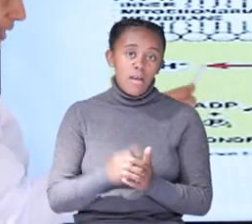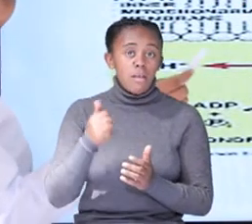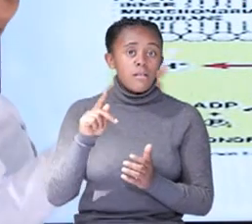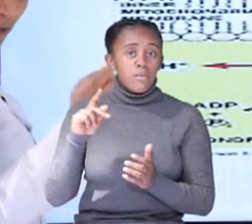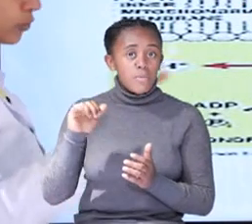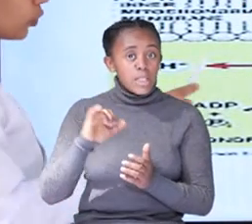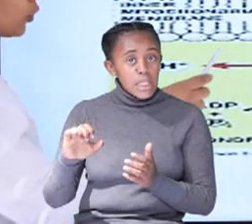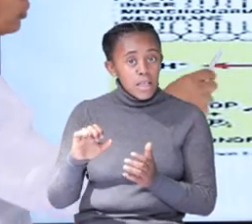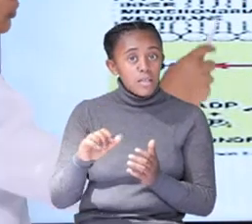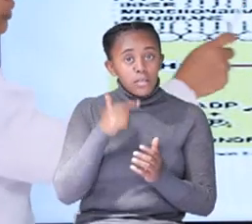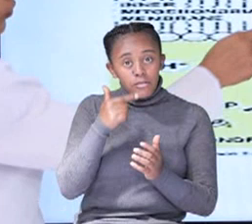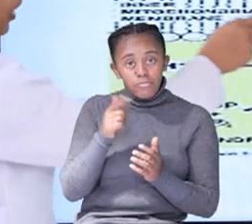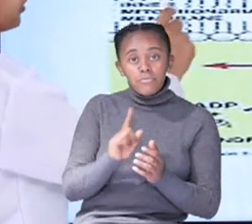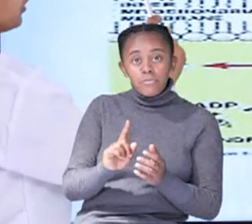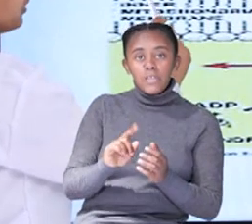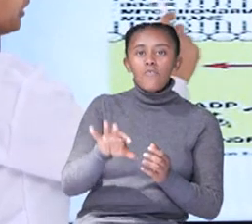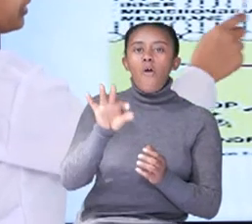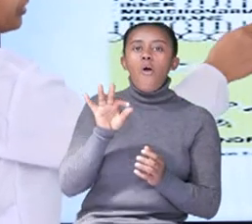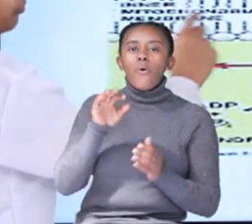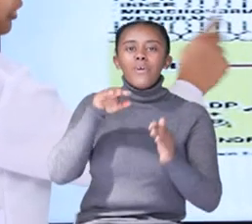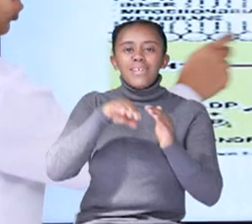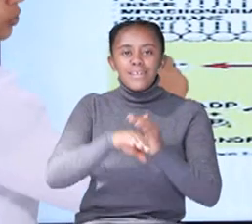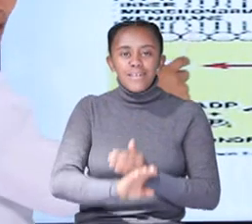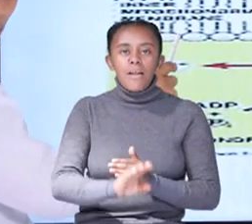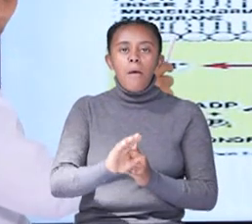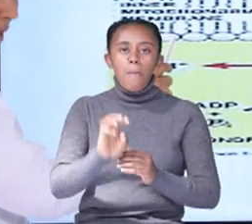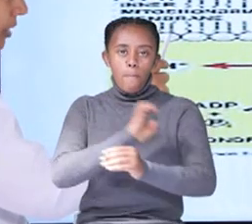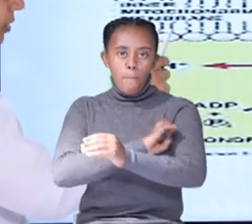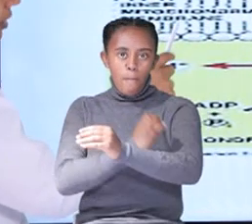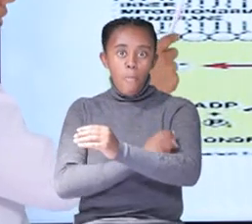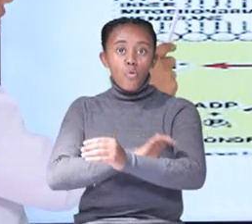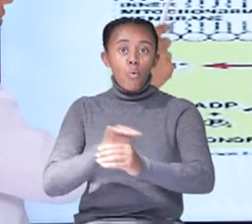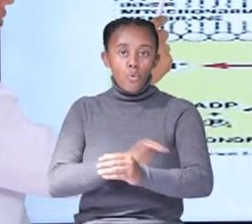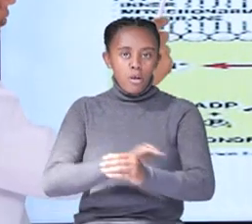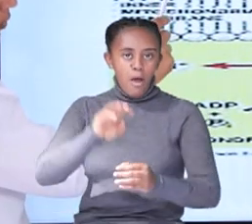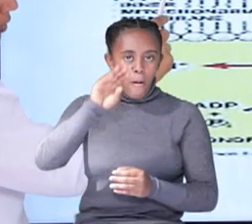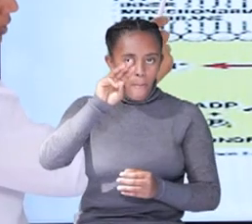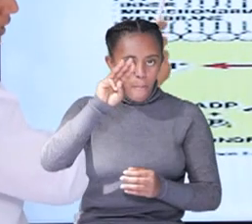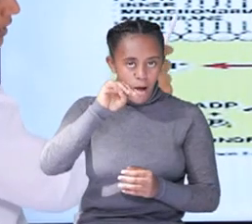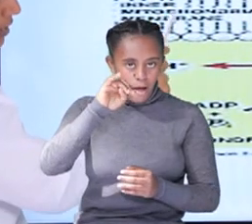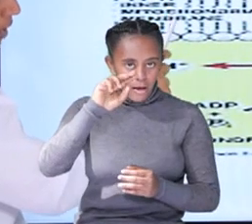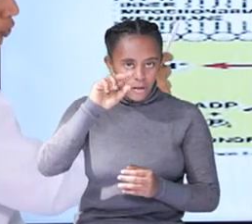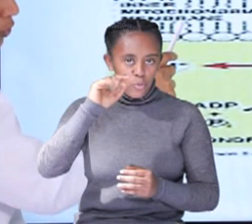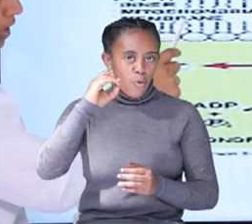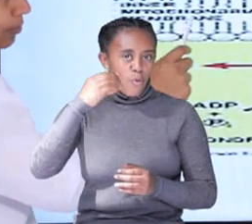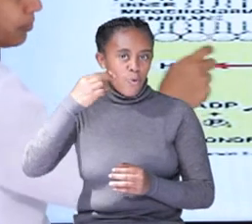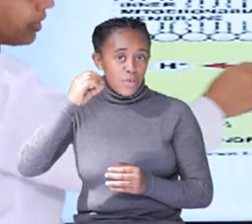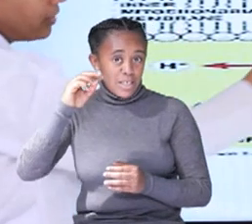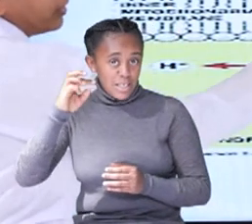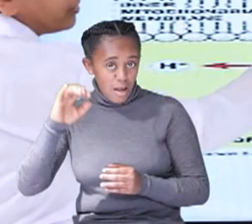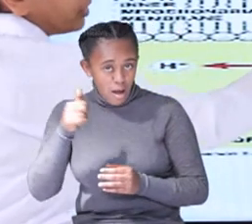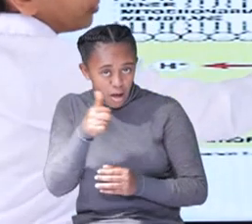ATP synthase, as I have told you, is found in the inner mitochondrial membrane, and in the inner